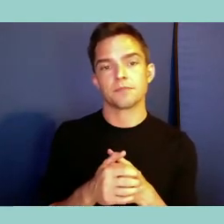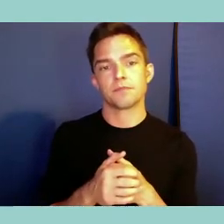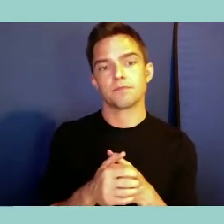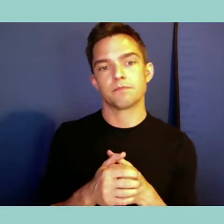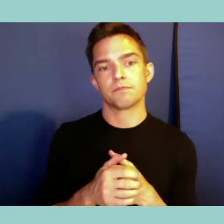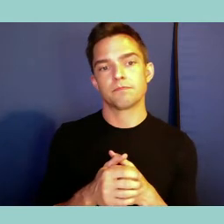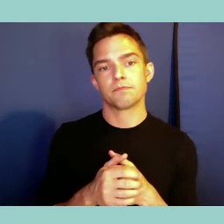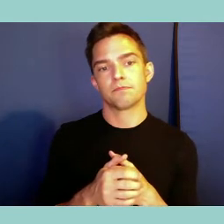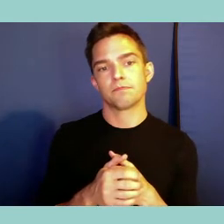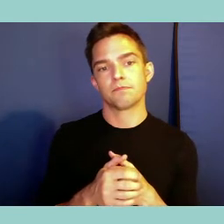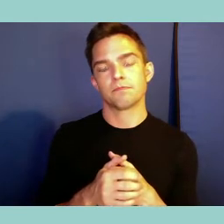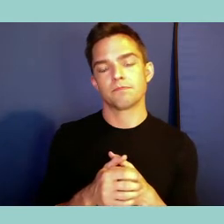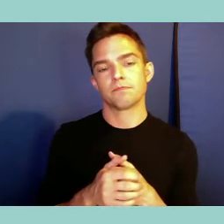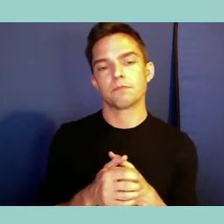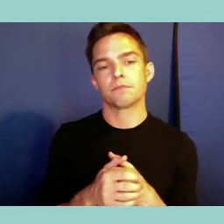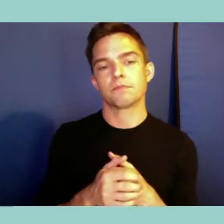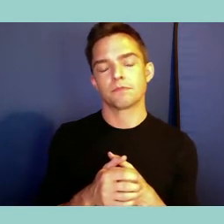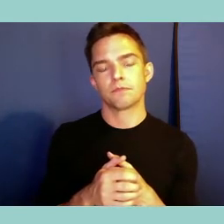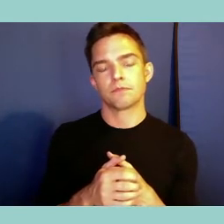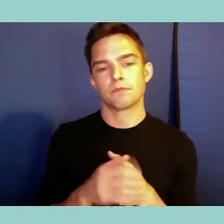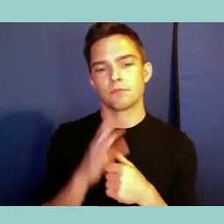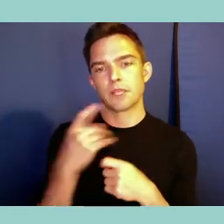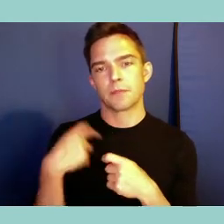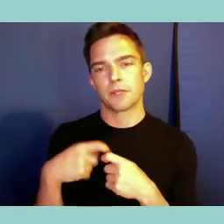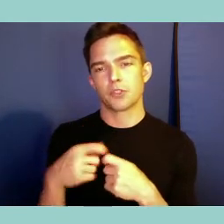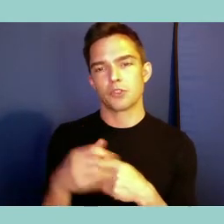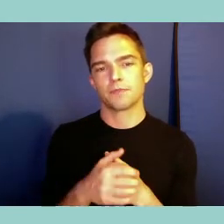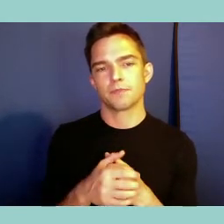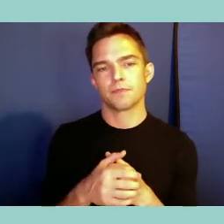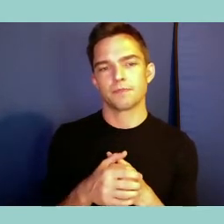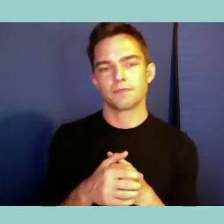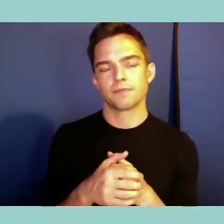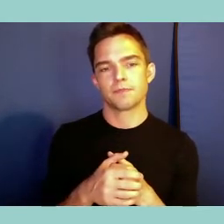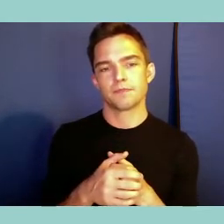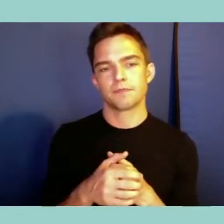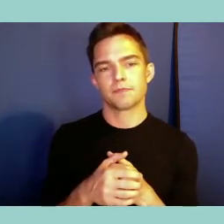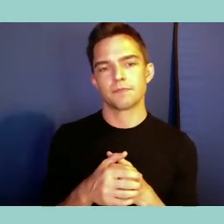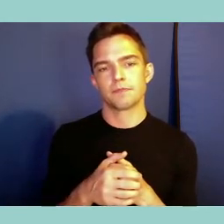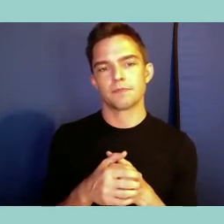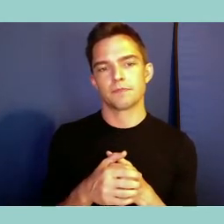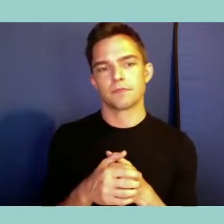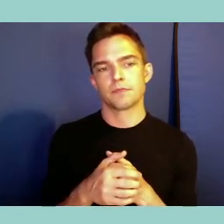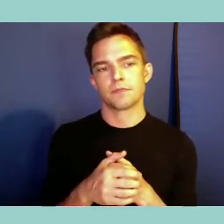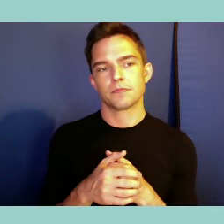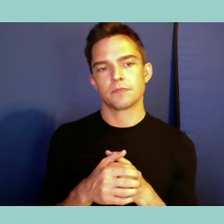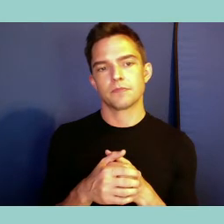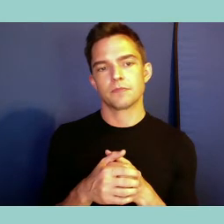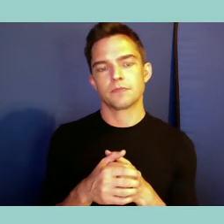lo que amamos, y lo que cuidamos, y lo que buscamos.